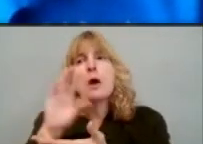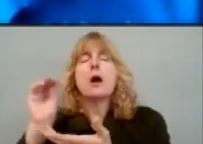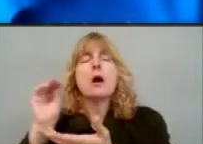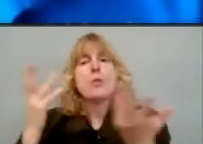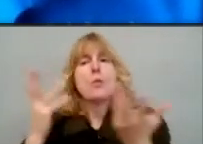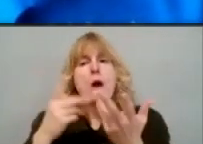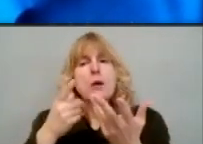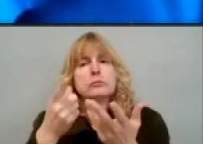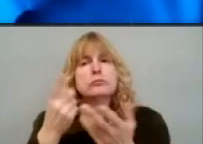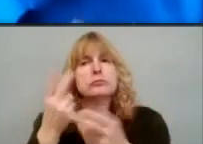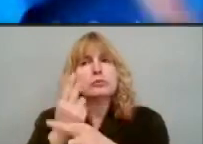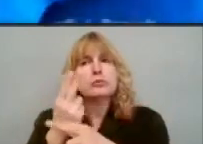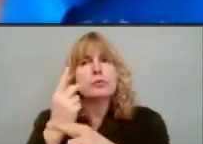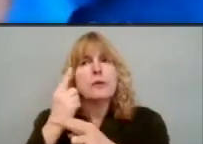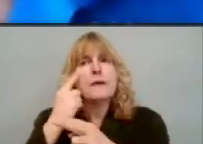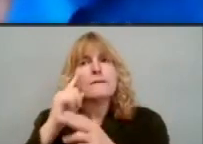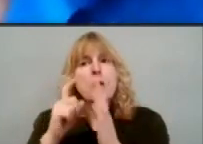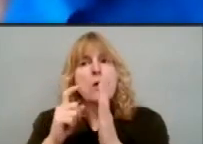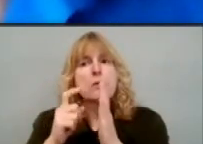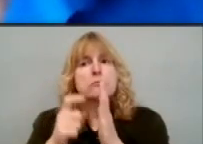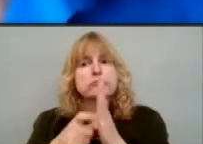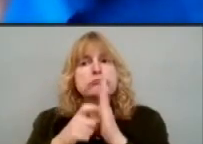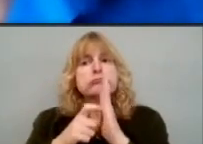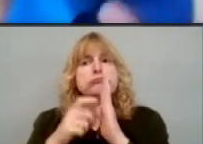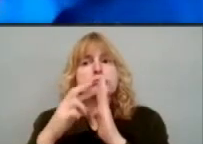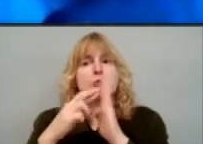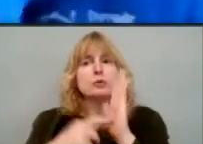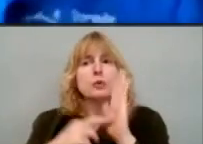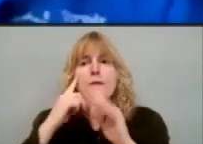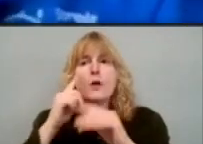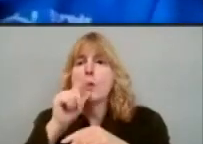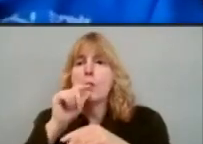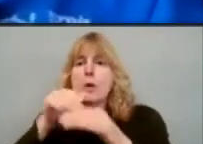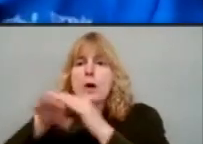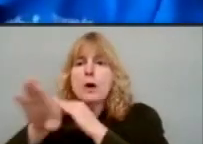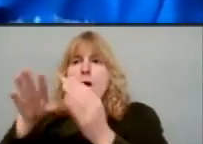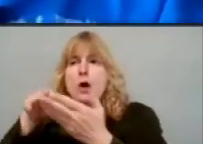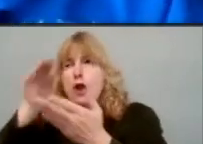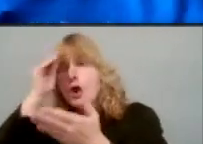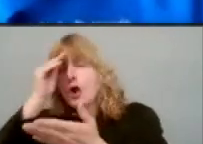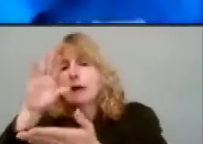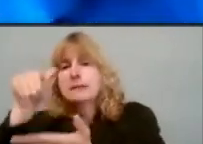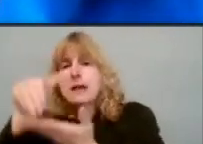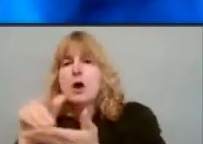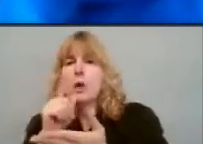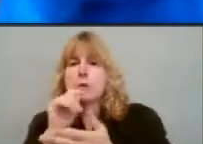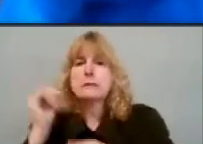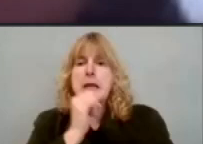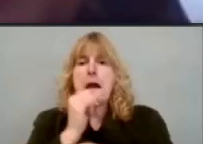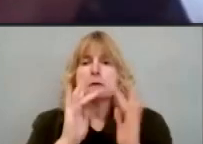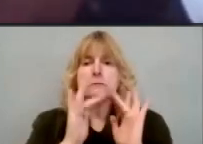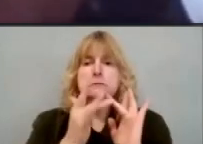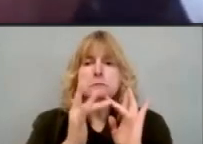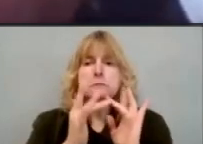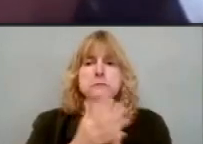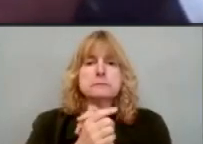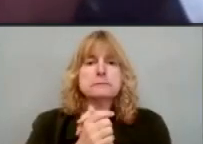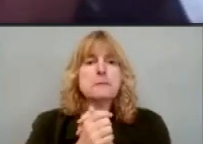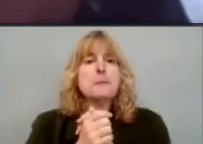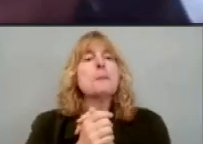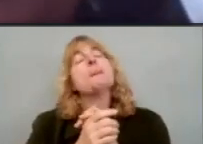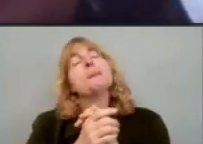you're using for who goes into a learning center versus who stays virtual? So, you know,